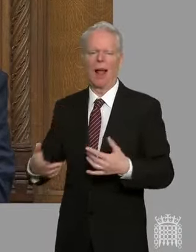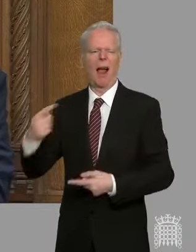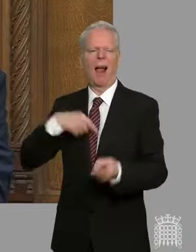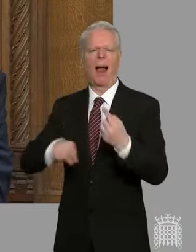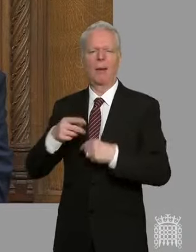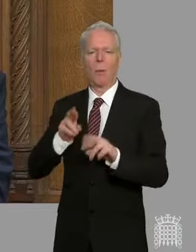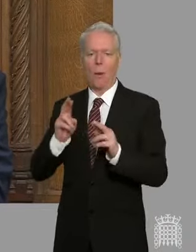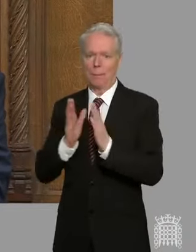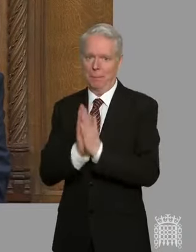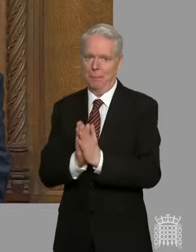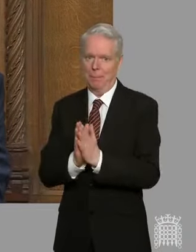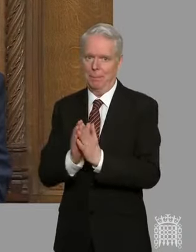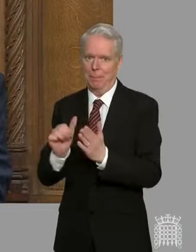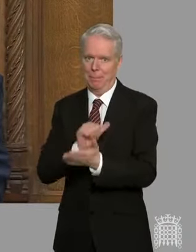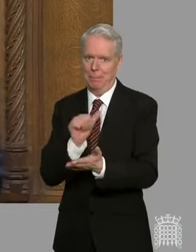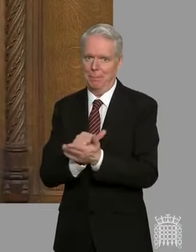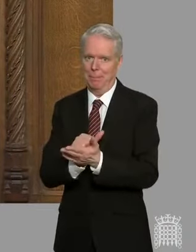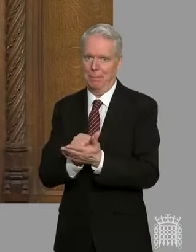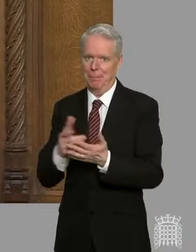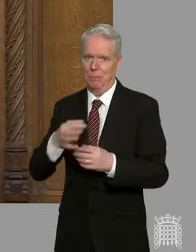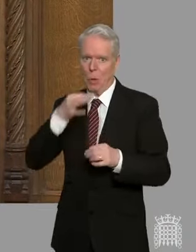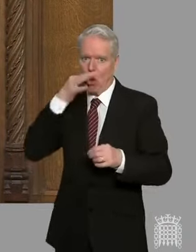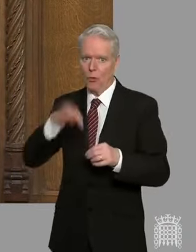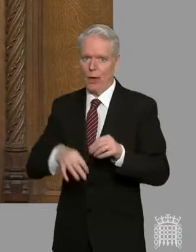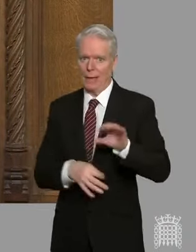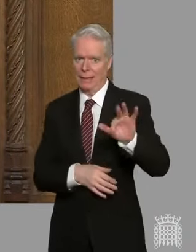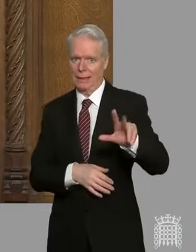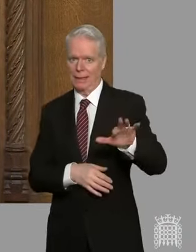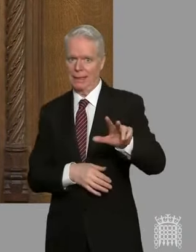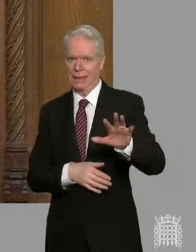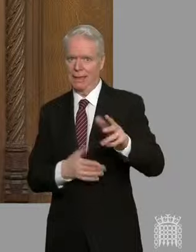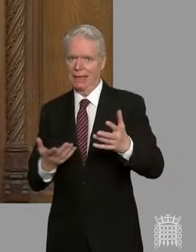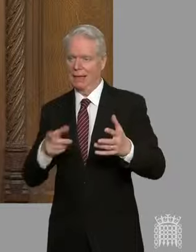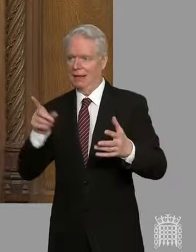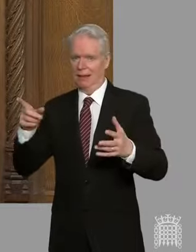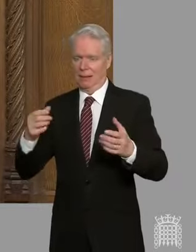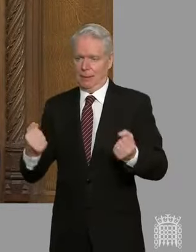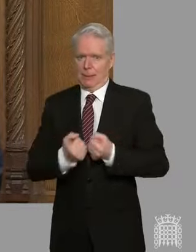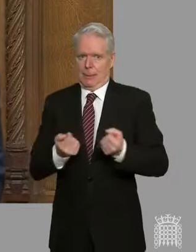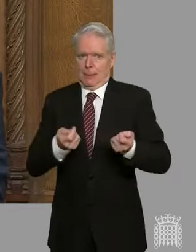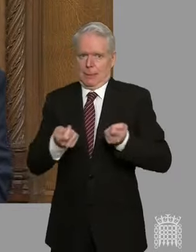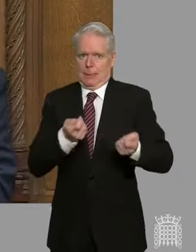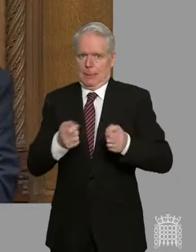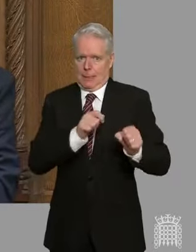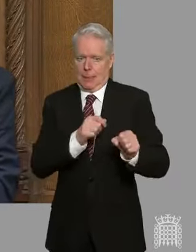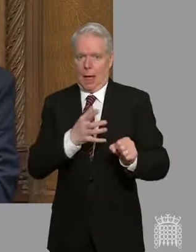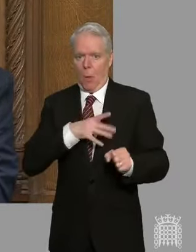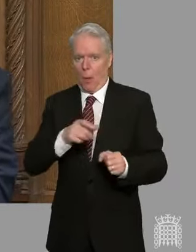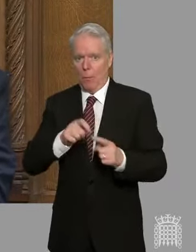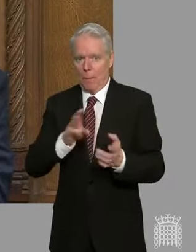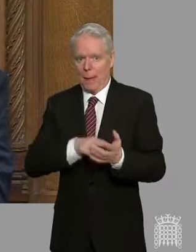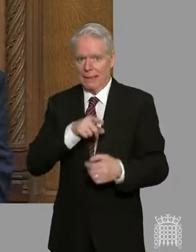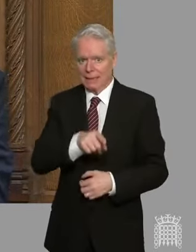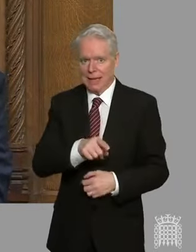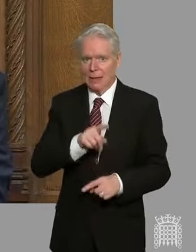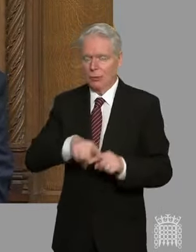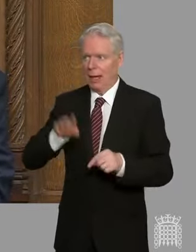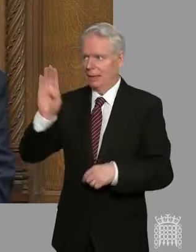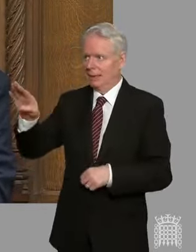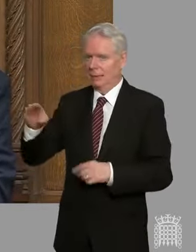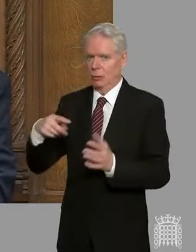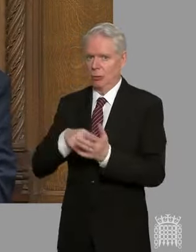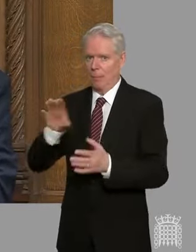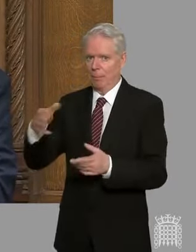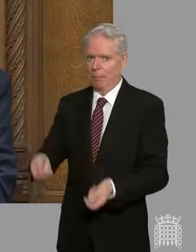is a valued, respected and much-loved member of both NATO and our Commonwealth, and that this childish